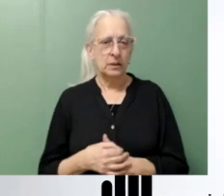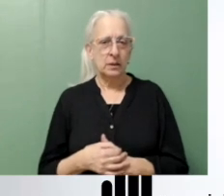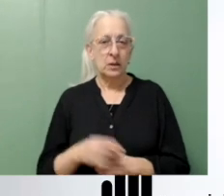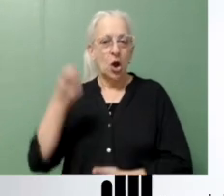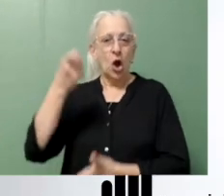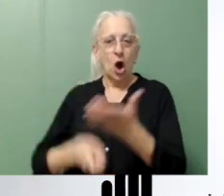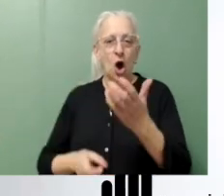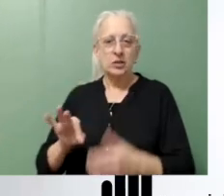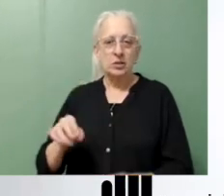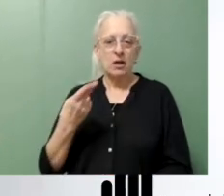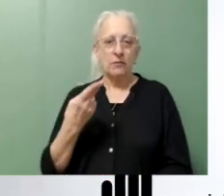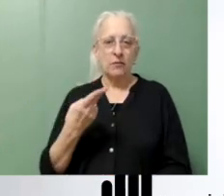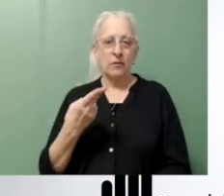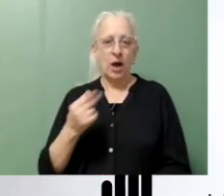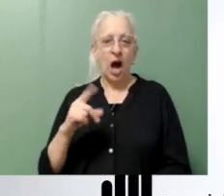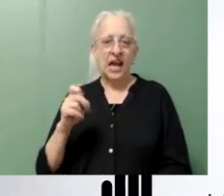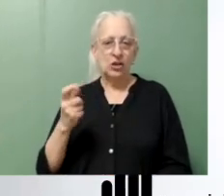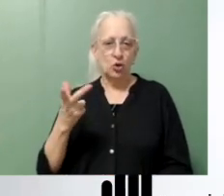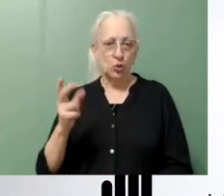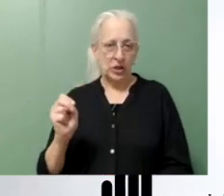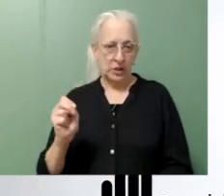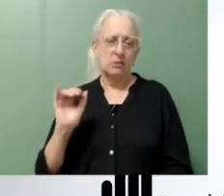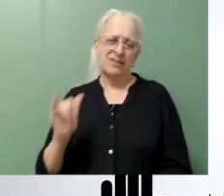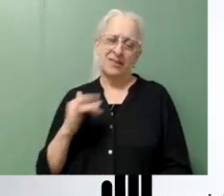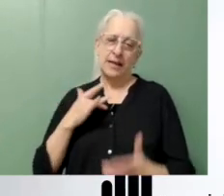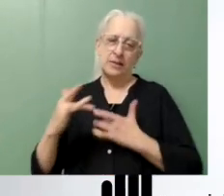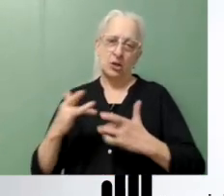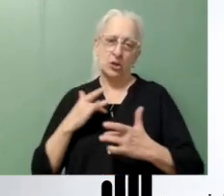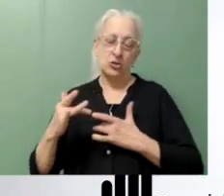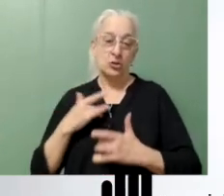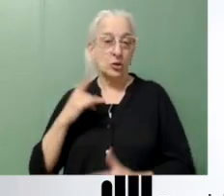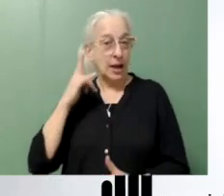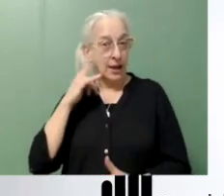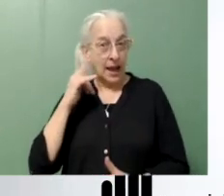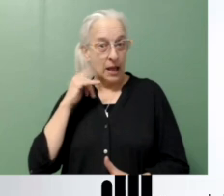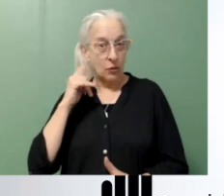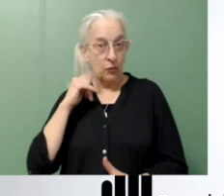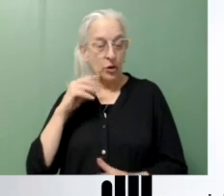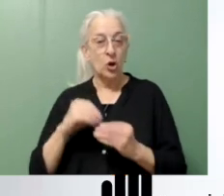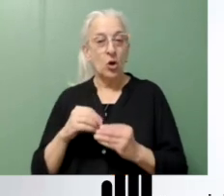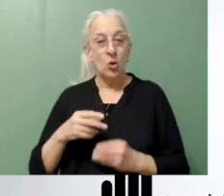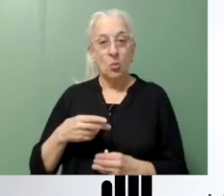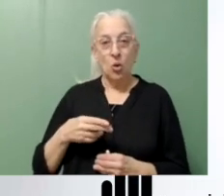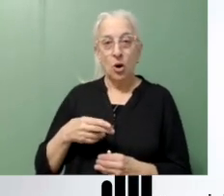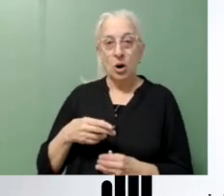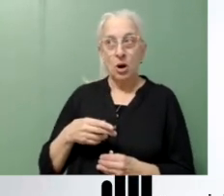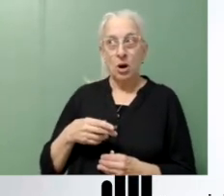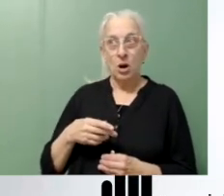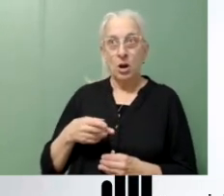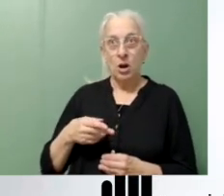of hydrogen at the dispenser is a concern. In California, the higher the low carbon fuel standard credit